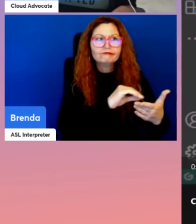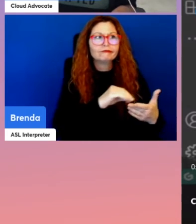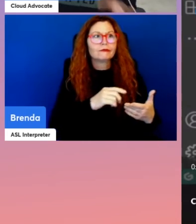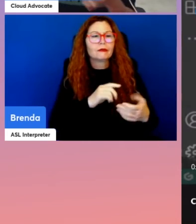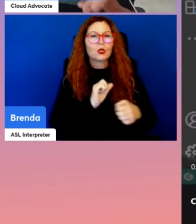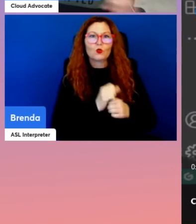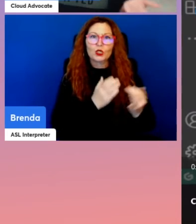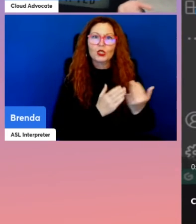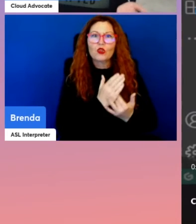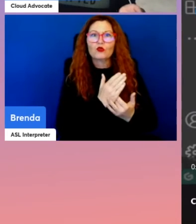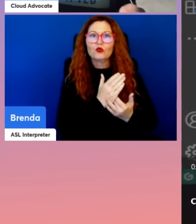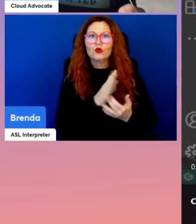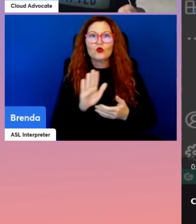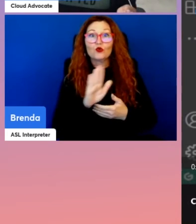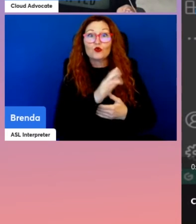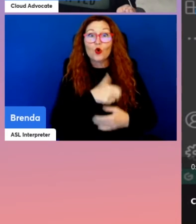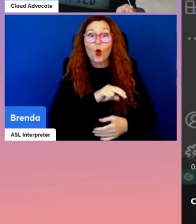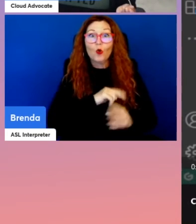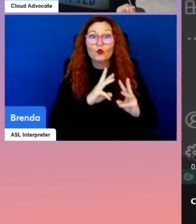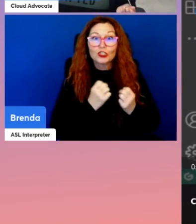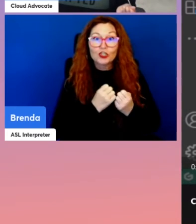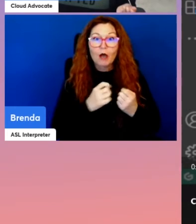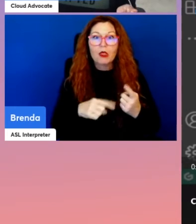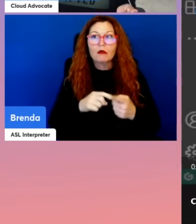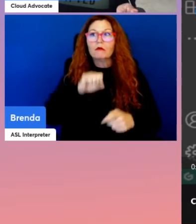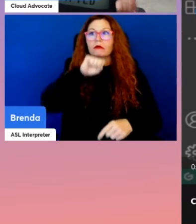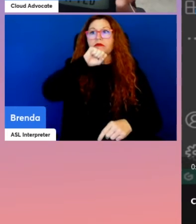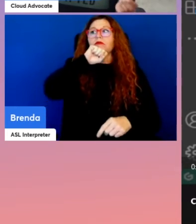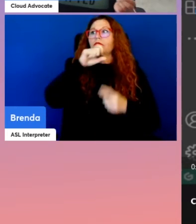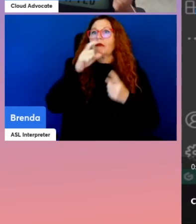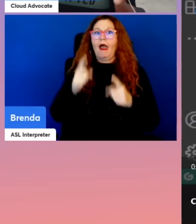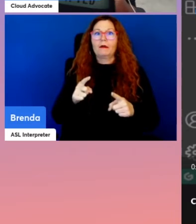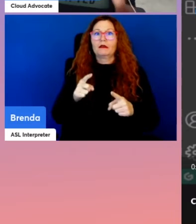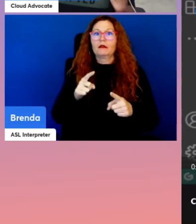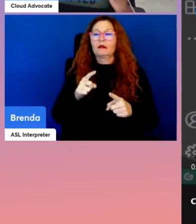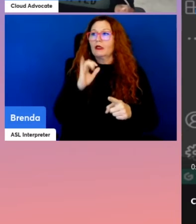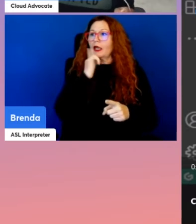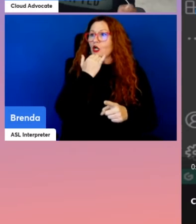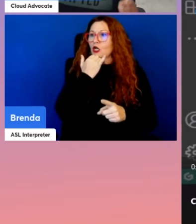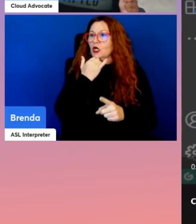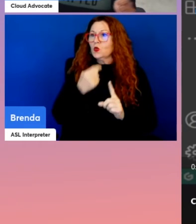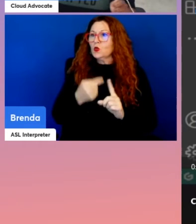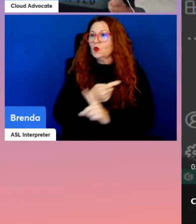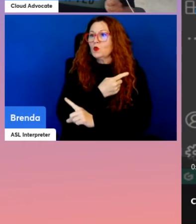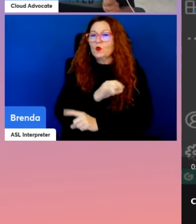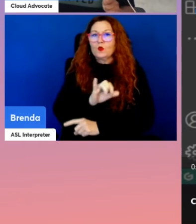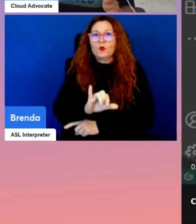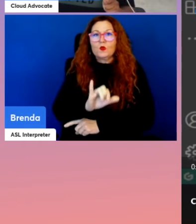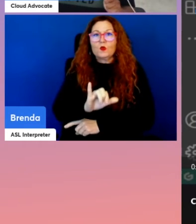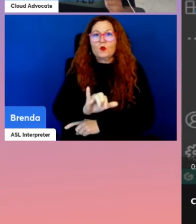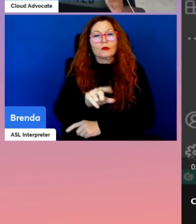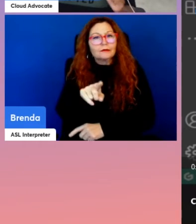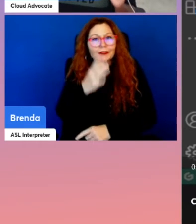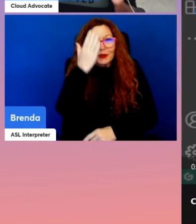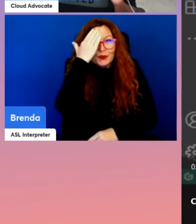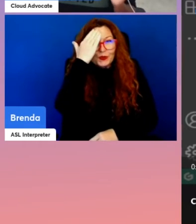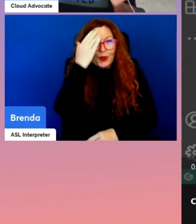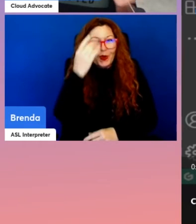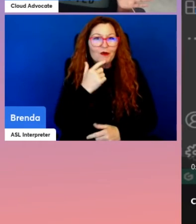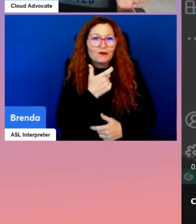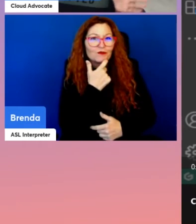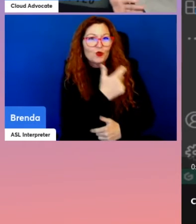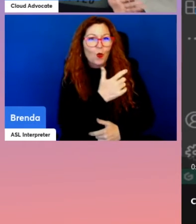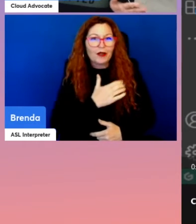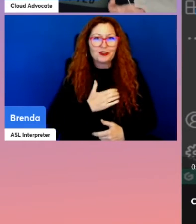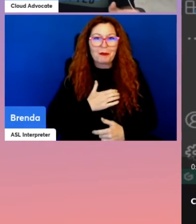Like, I ran into an error. And one thing you all know about me if you watch my Twitch streams,